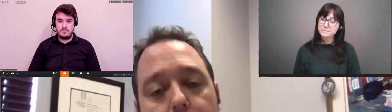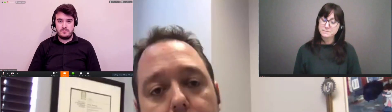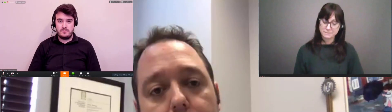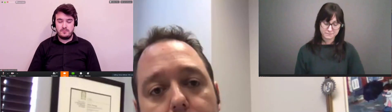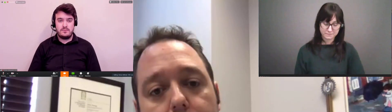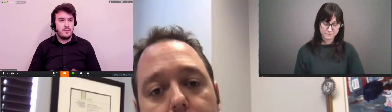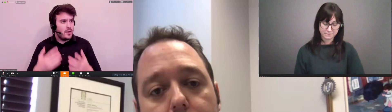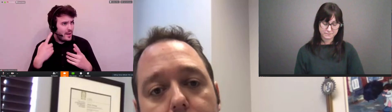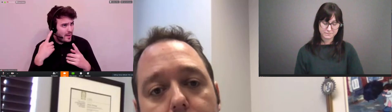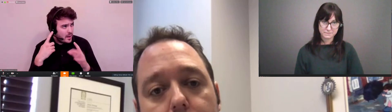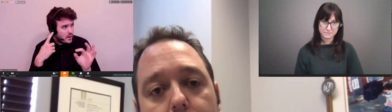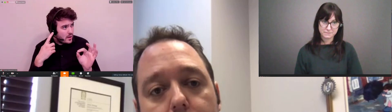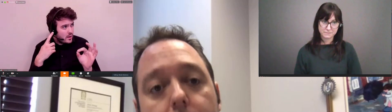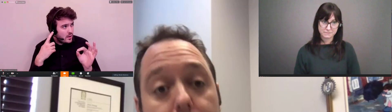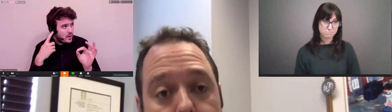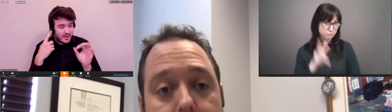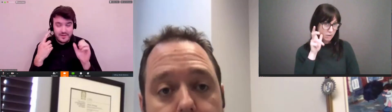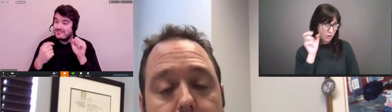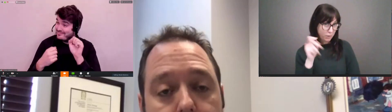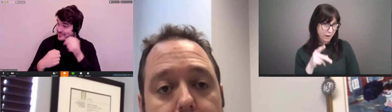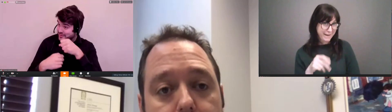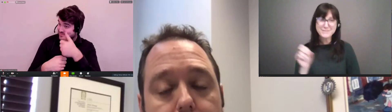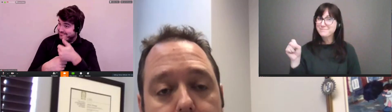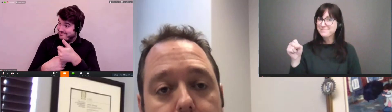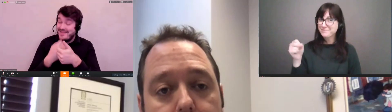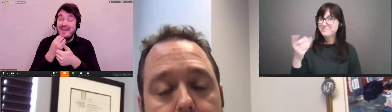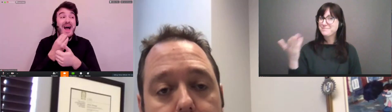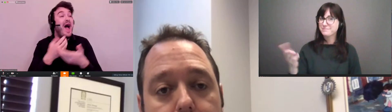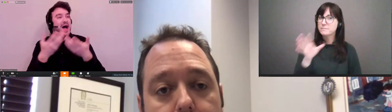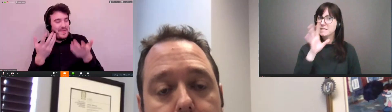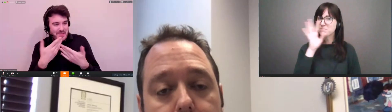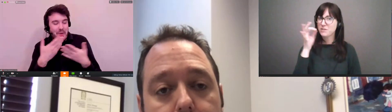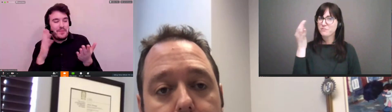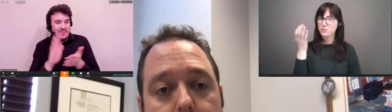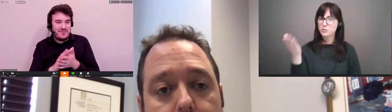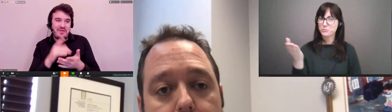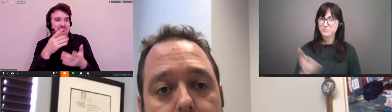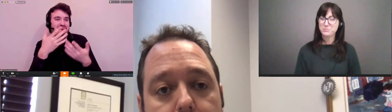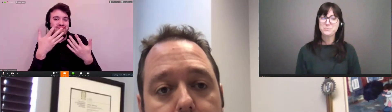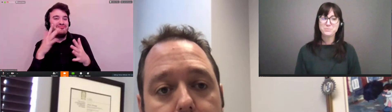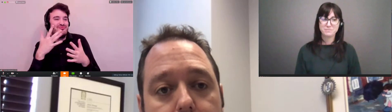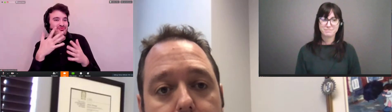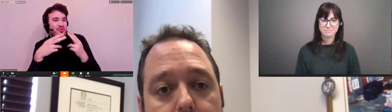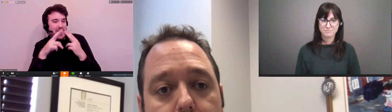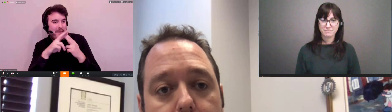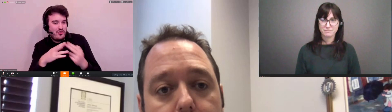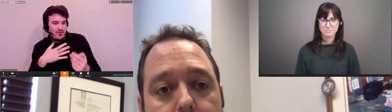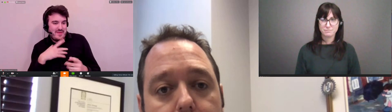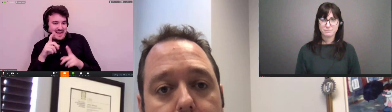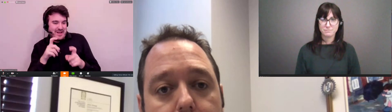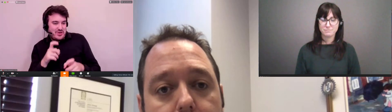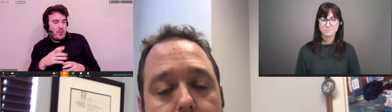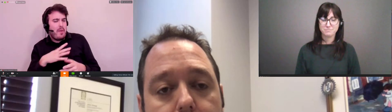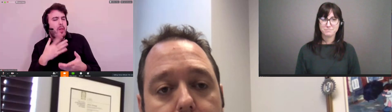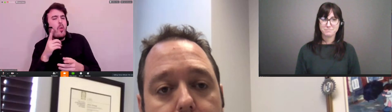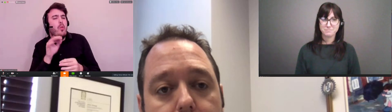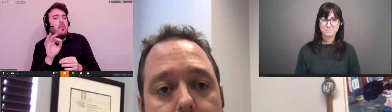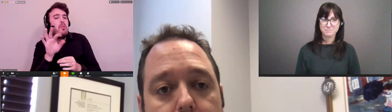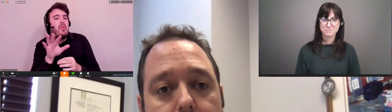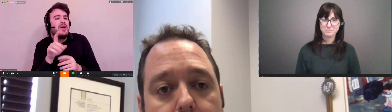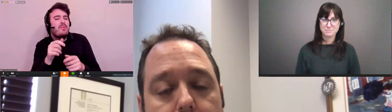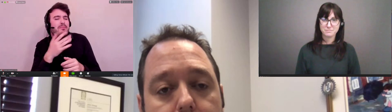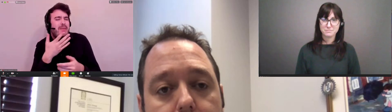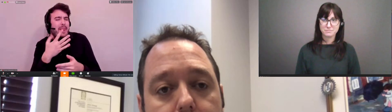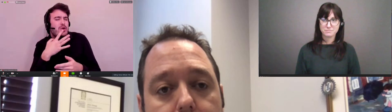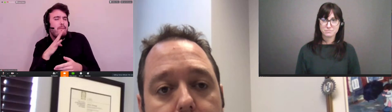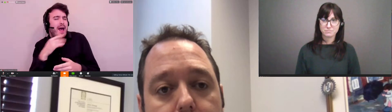Est-ce que vous m'entendez? Oui. Oui, bon, vous avez déjà répondu à mes questions, mais j'ai juste une petite question. Peut-être vous l'avez précisé plus tôt,